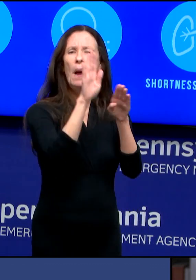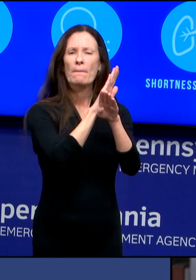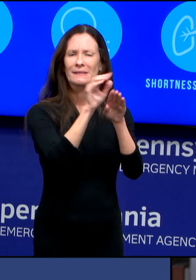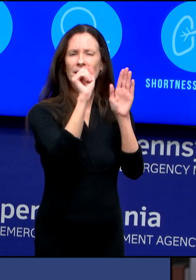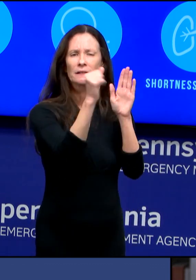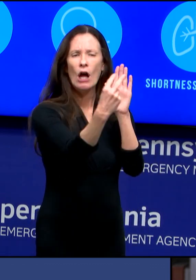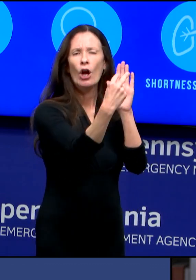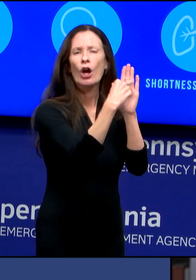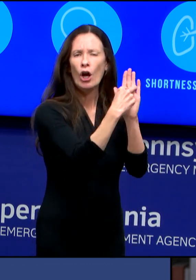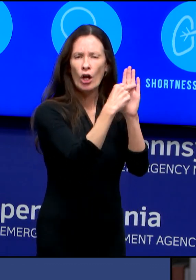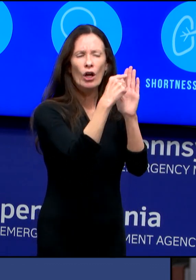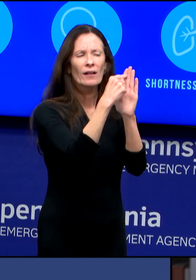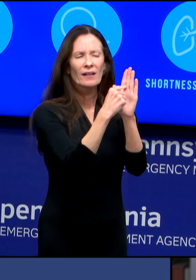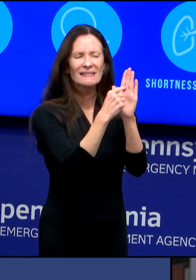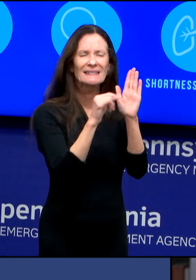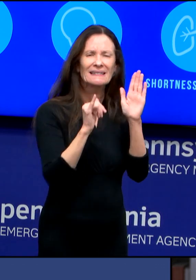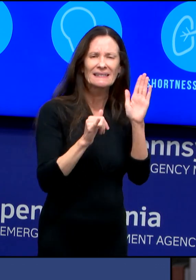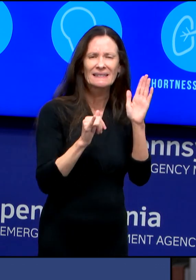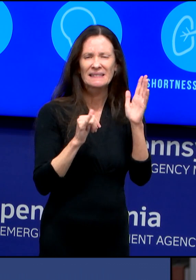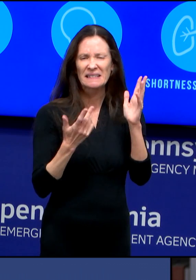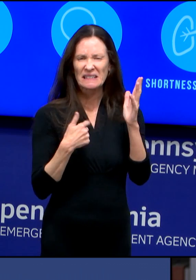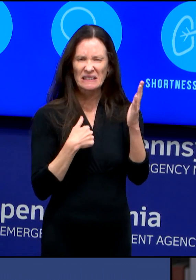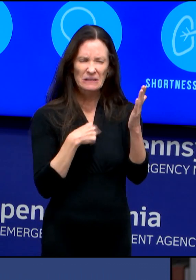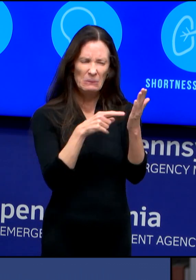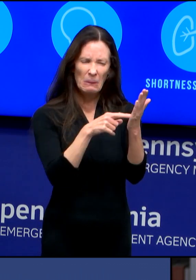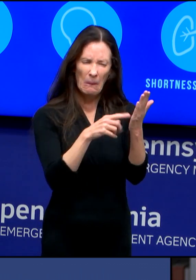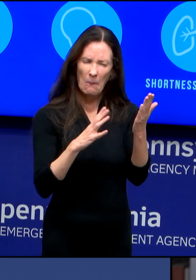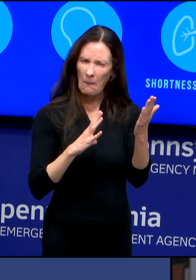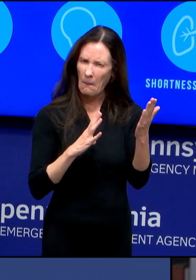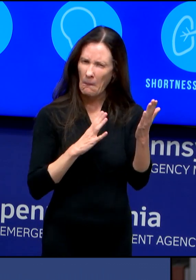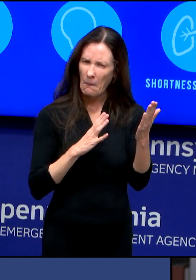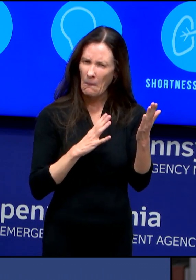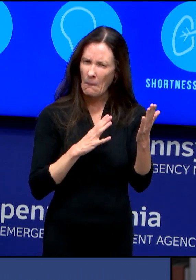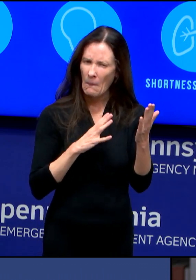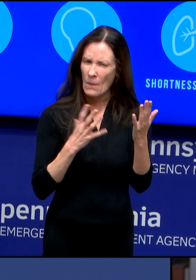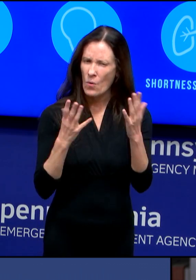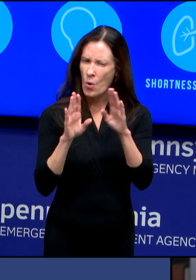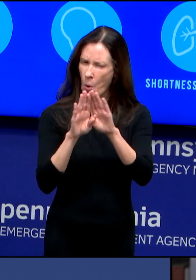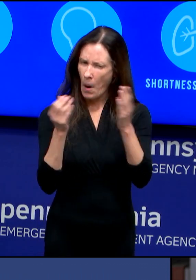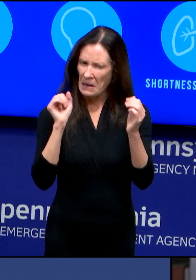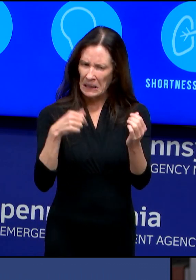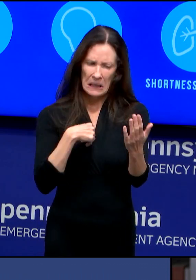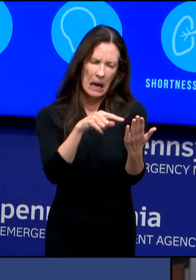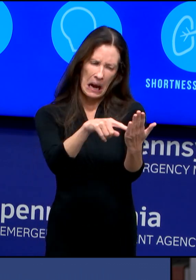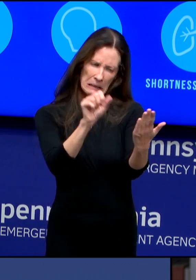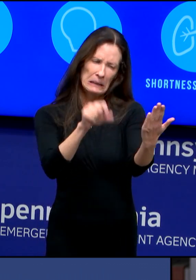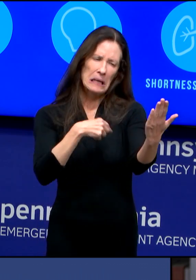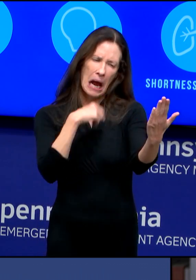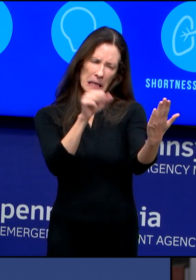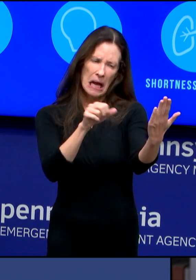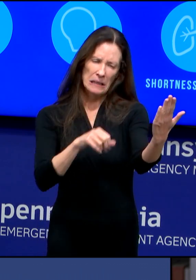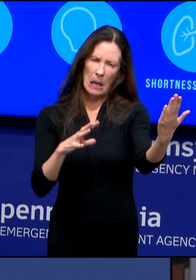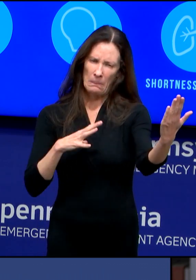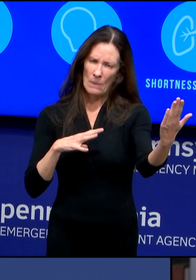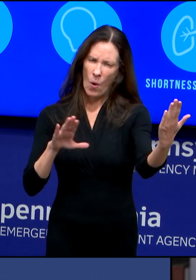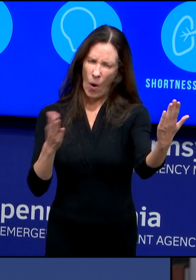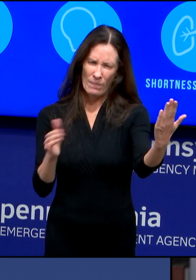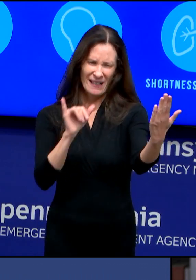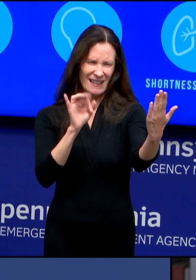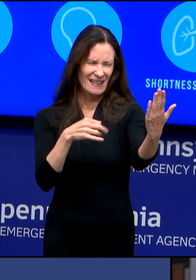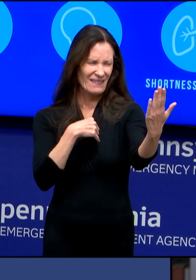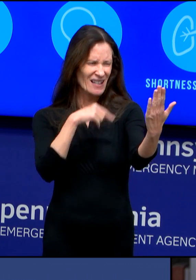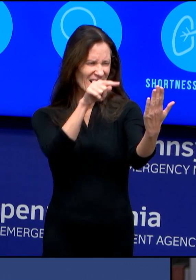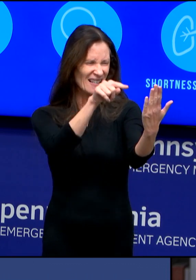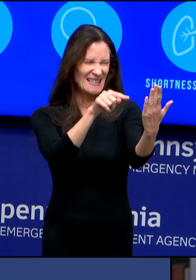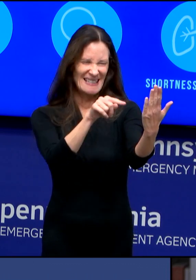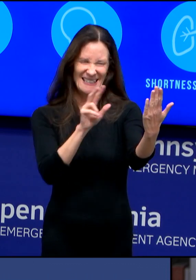guidelines, then we have a whole waiver process. And as I said, we've had 3 answers. The thousands